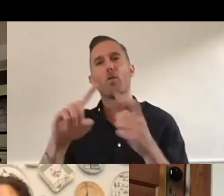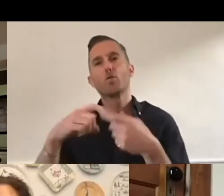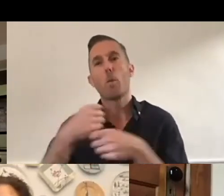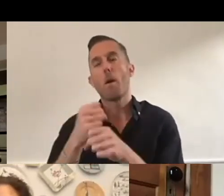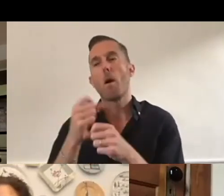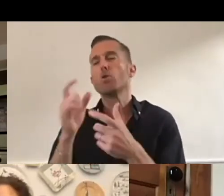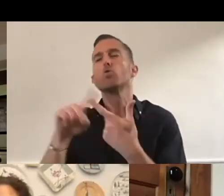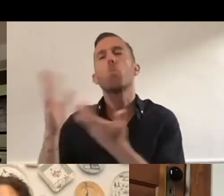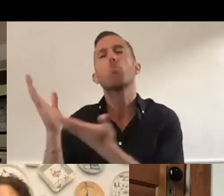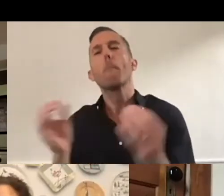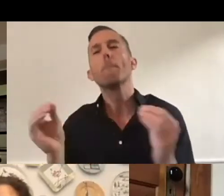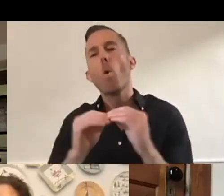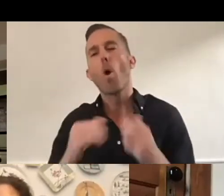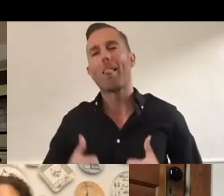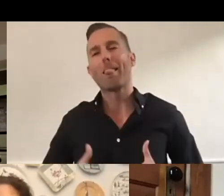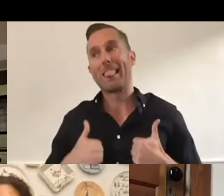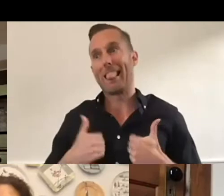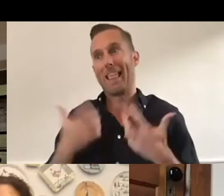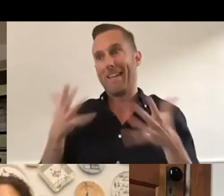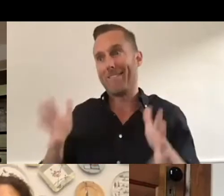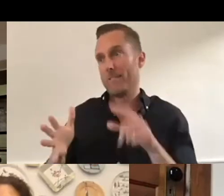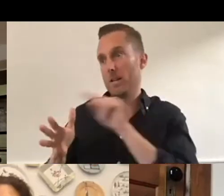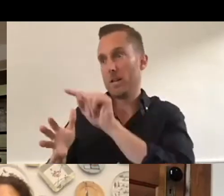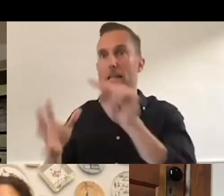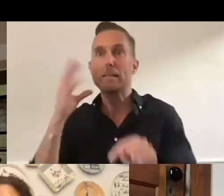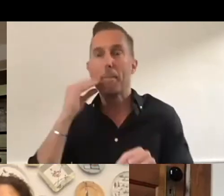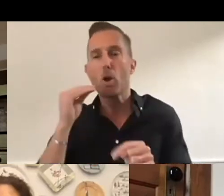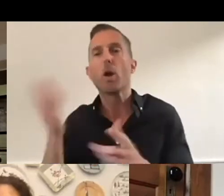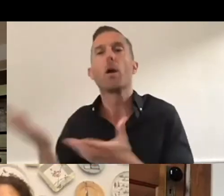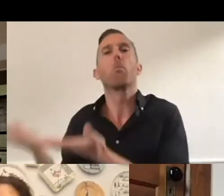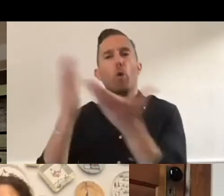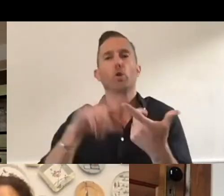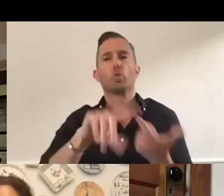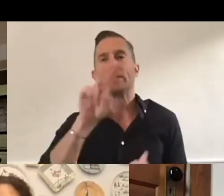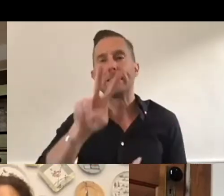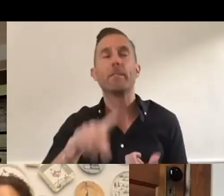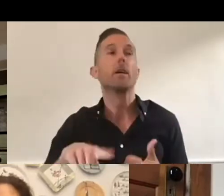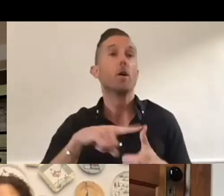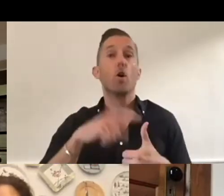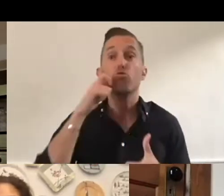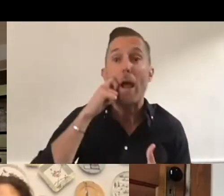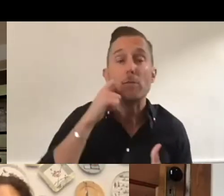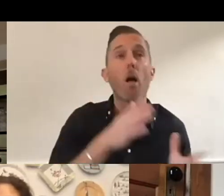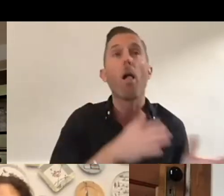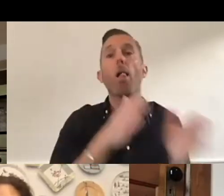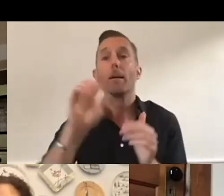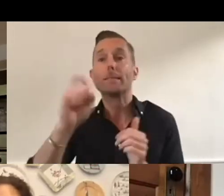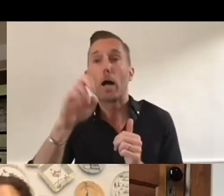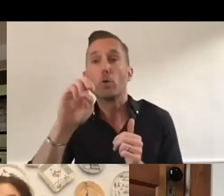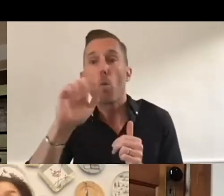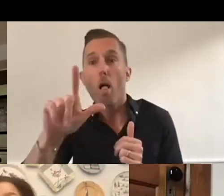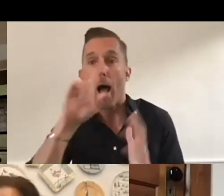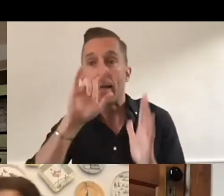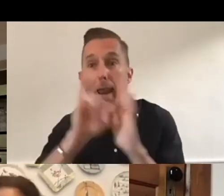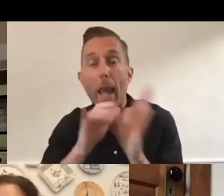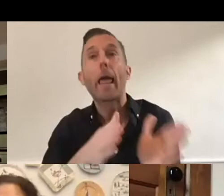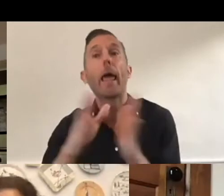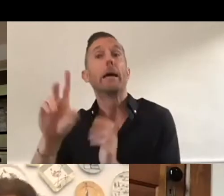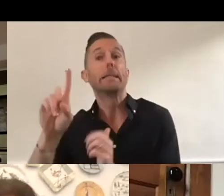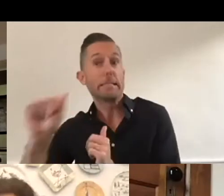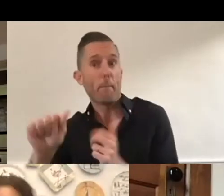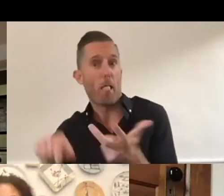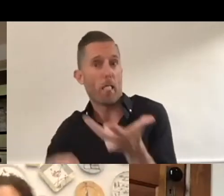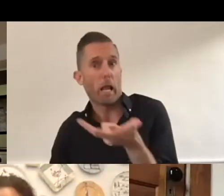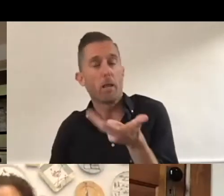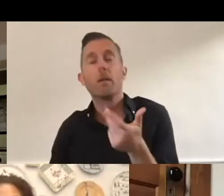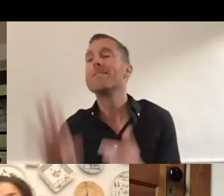experiences into the creation of television shows, whether it's racial, sexual identity, or disability. David,